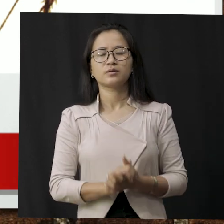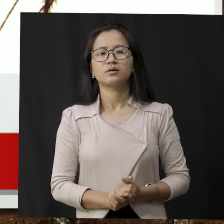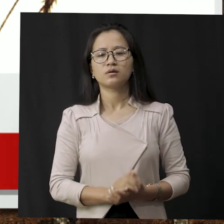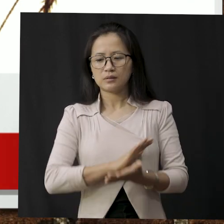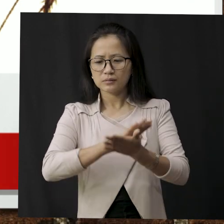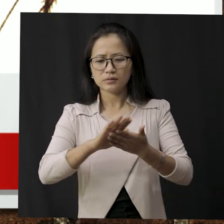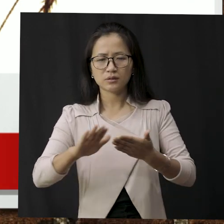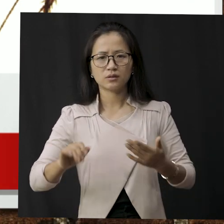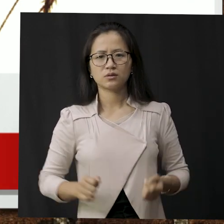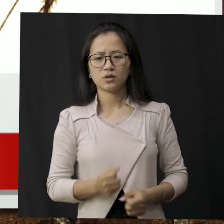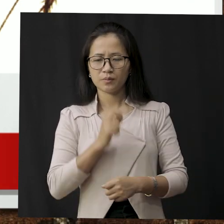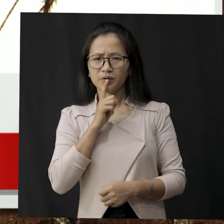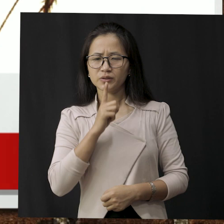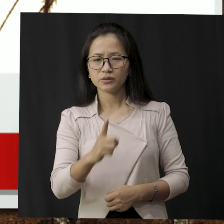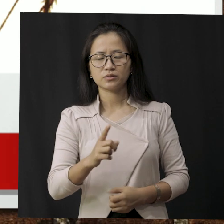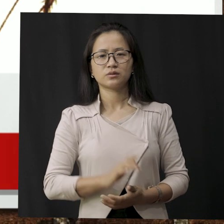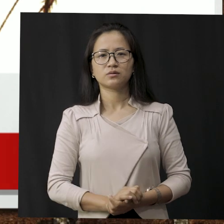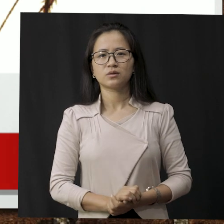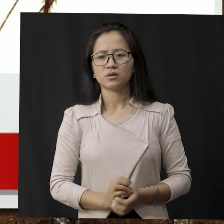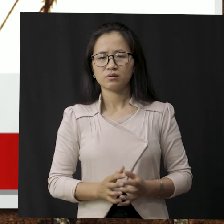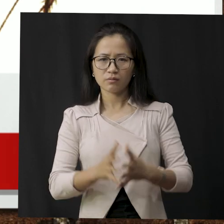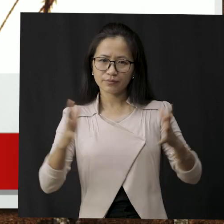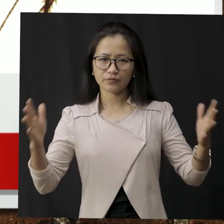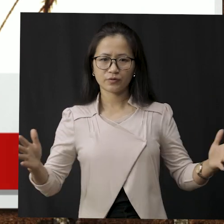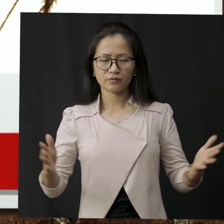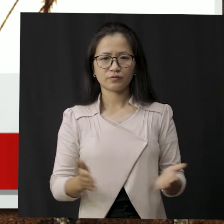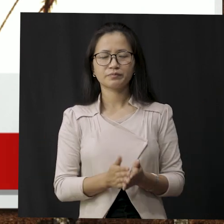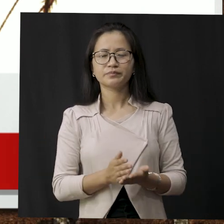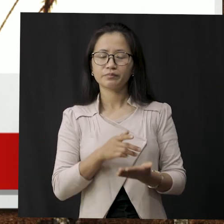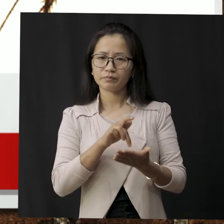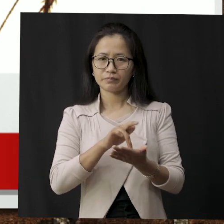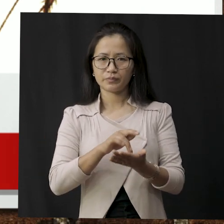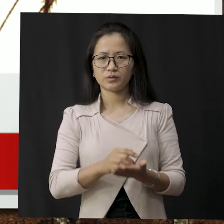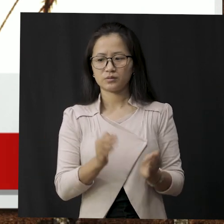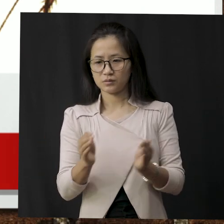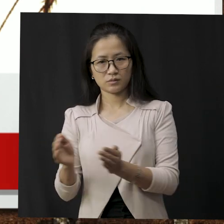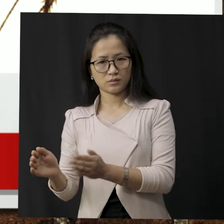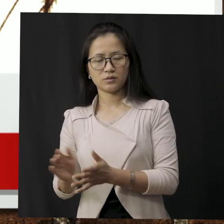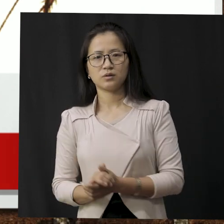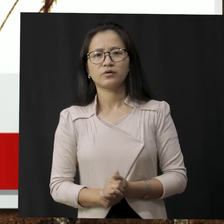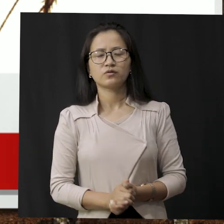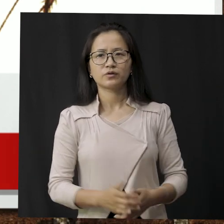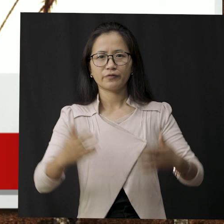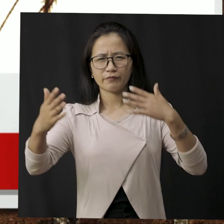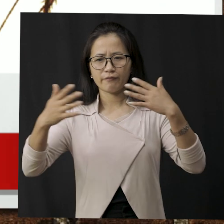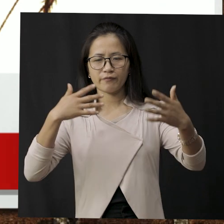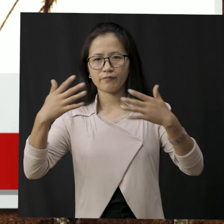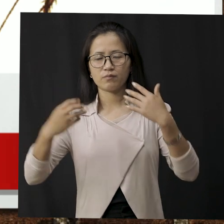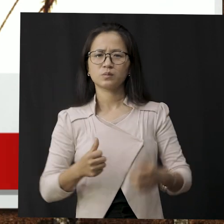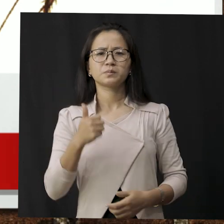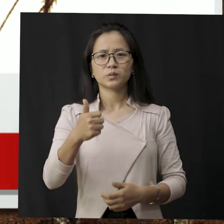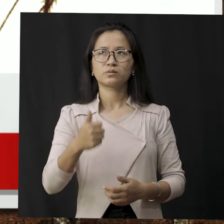cleaning your houses, she makes sure that there is enough spaces. Okay? There's enough spaces for the fresh air and for